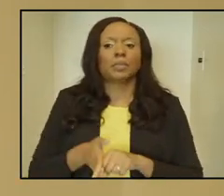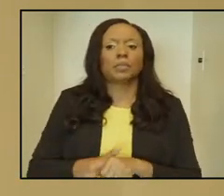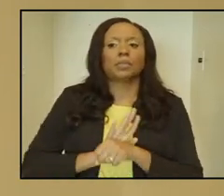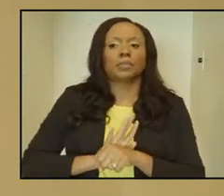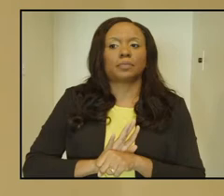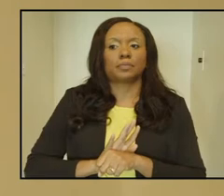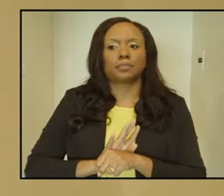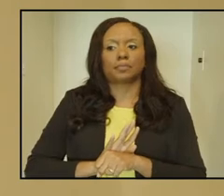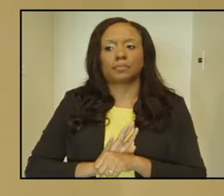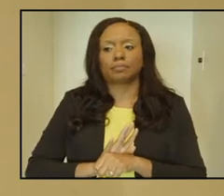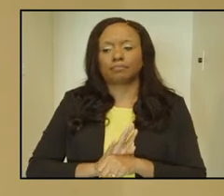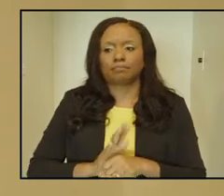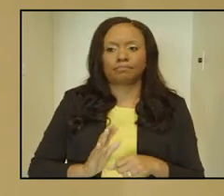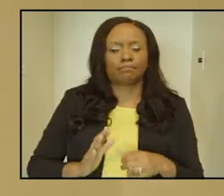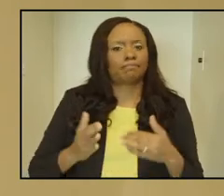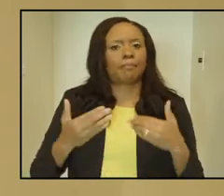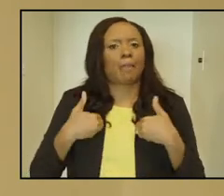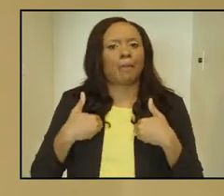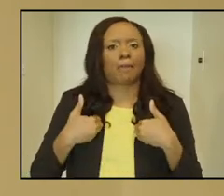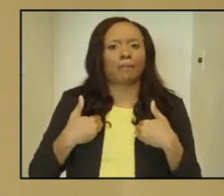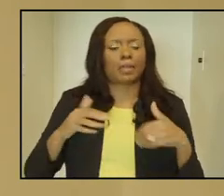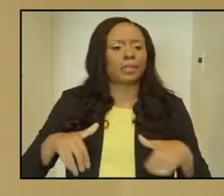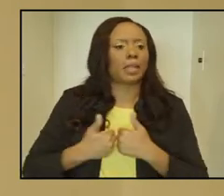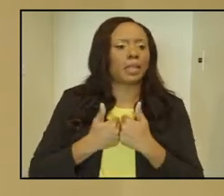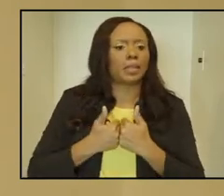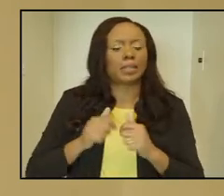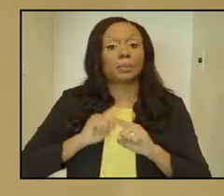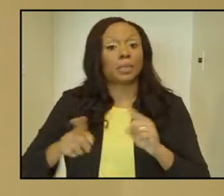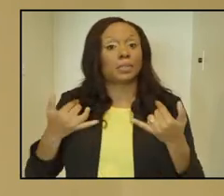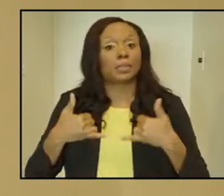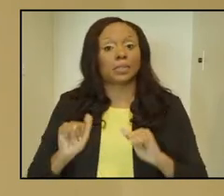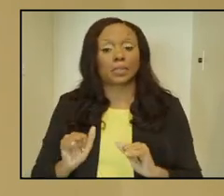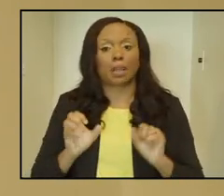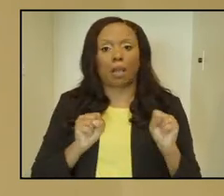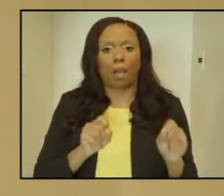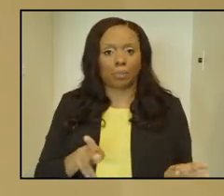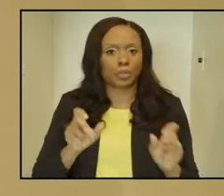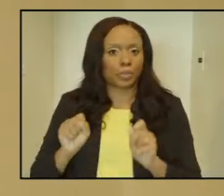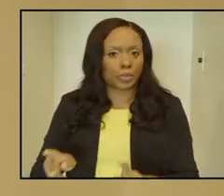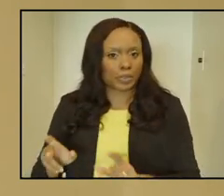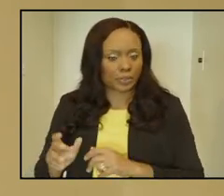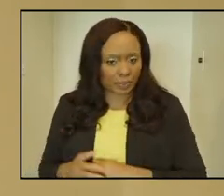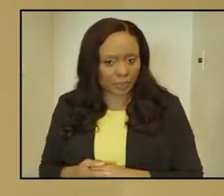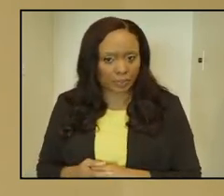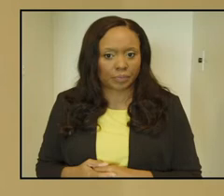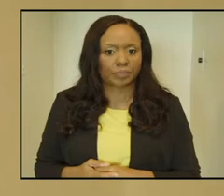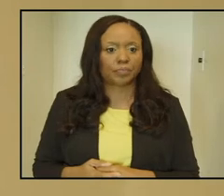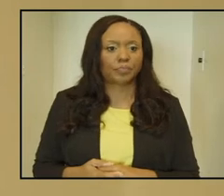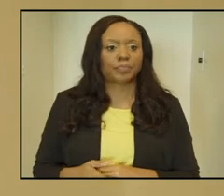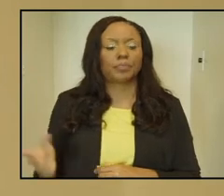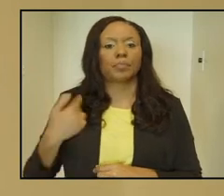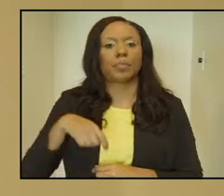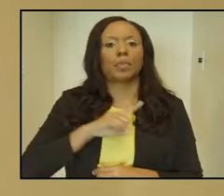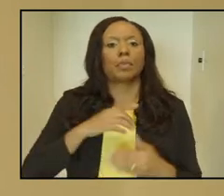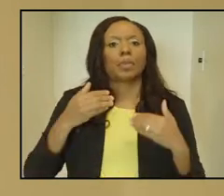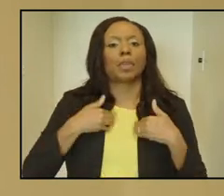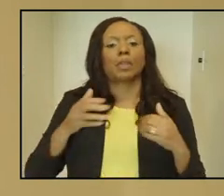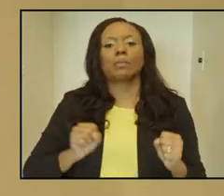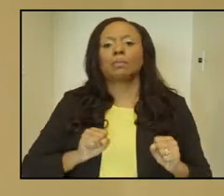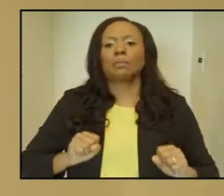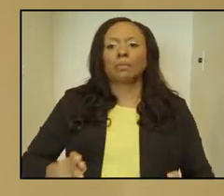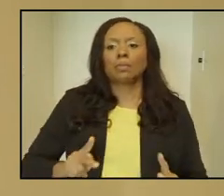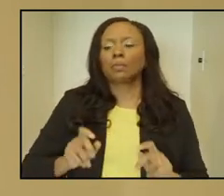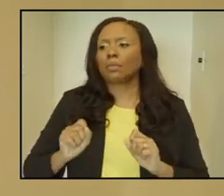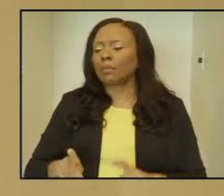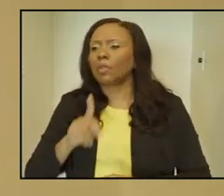challenges, while yet affording us many opportunities. We have been afforded the opportunity to